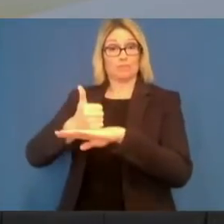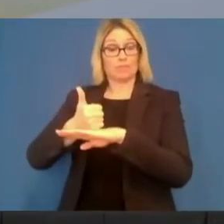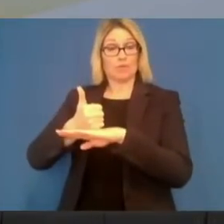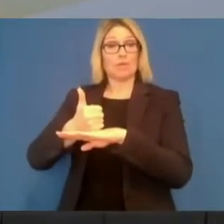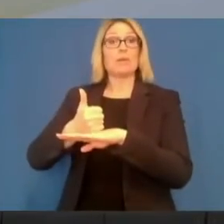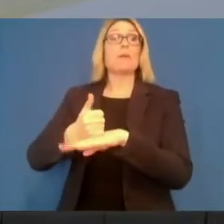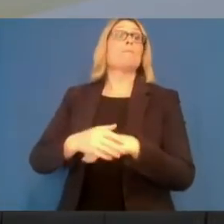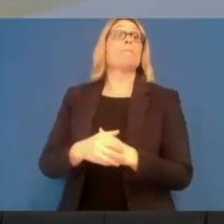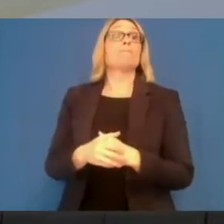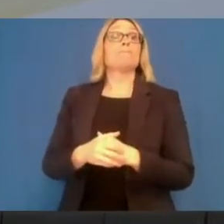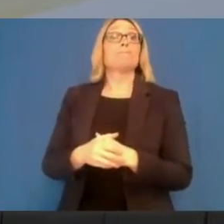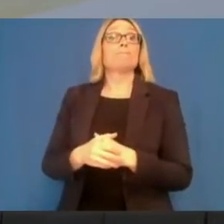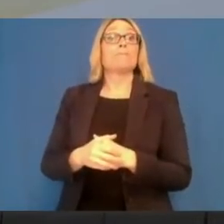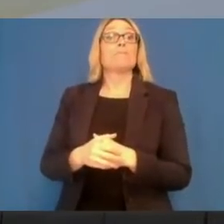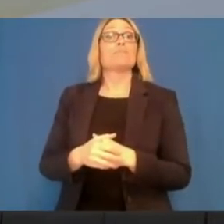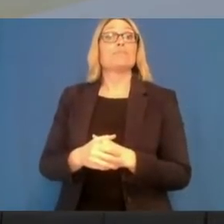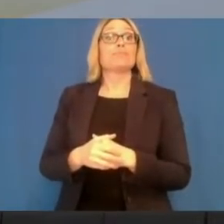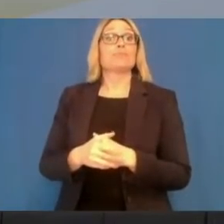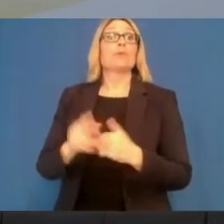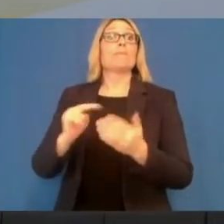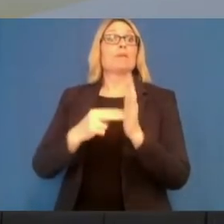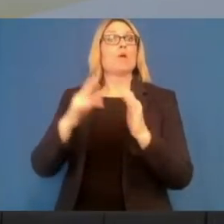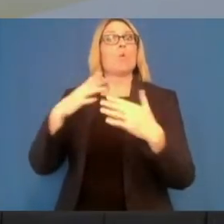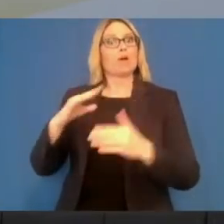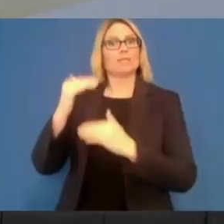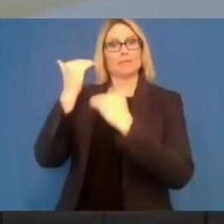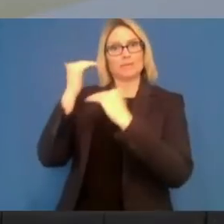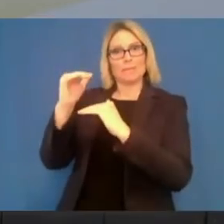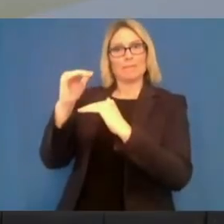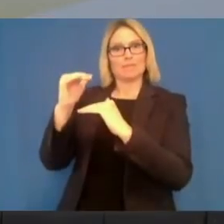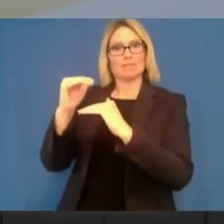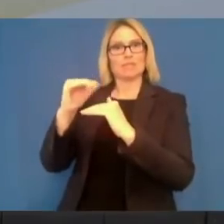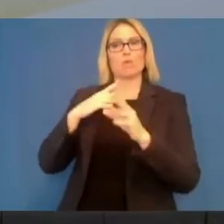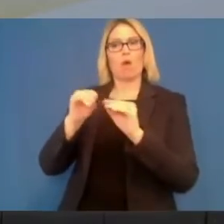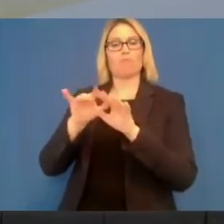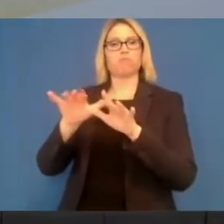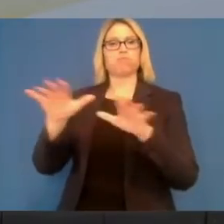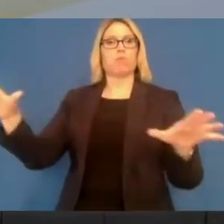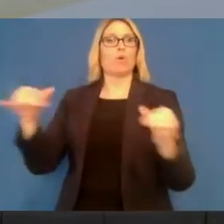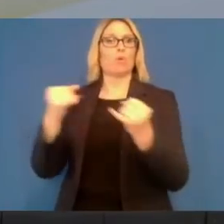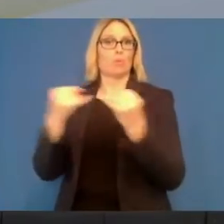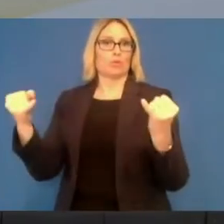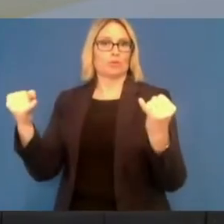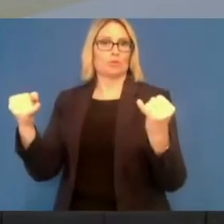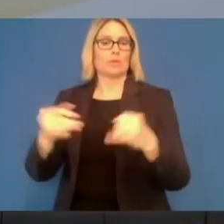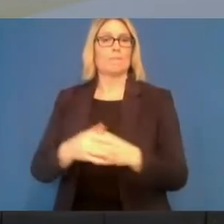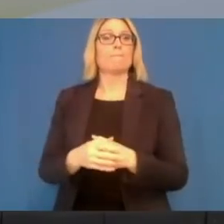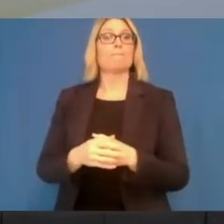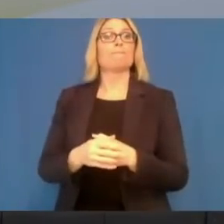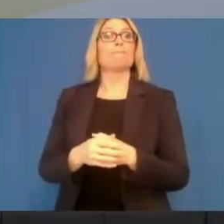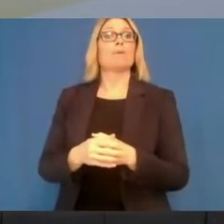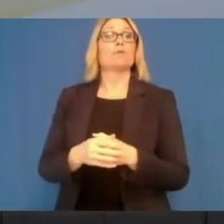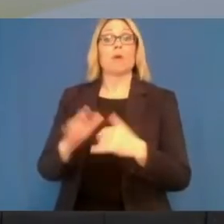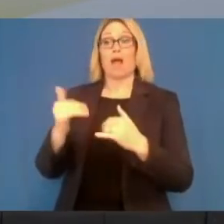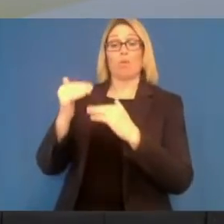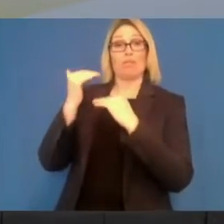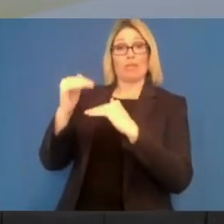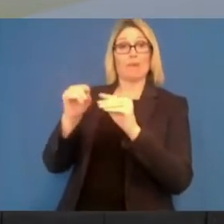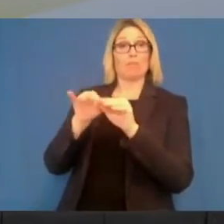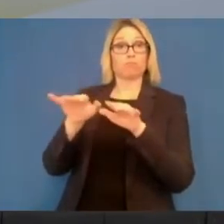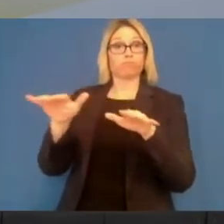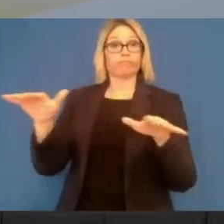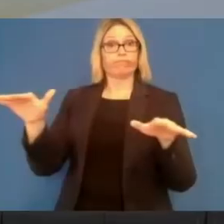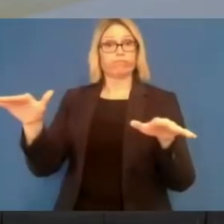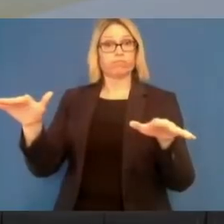measures may be tightened to further interrupt the chain of transmission of COVID-19. And in order to limit the spread of COVID-19, we need to